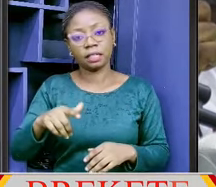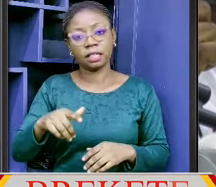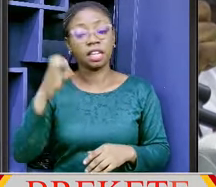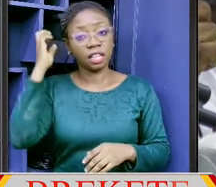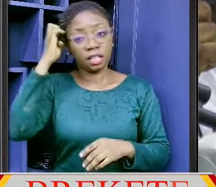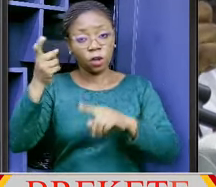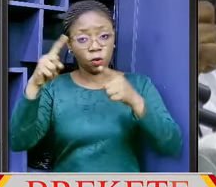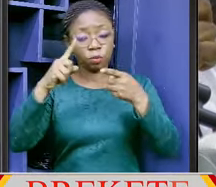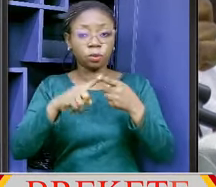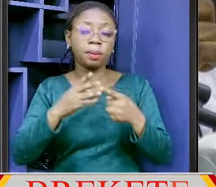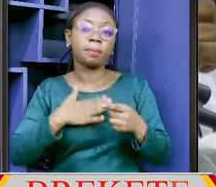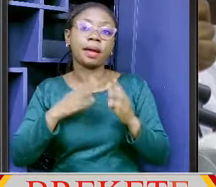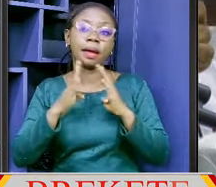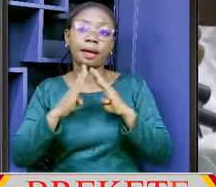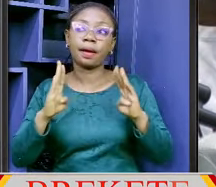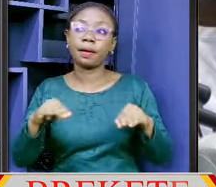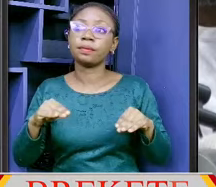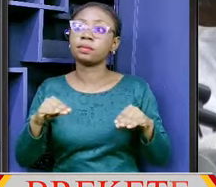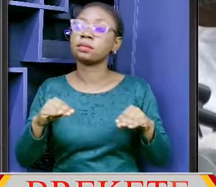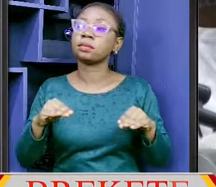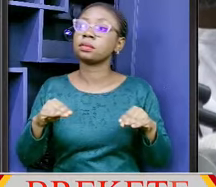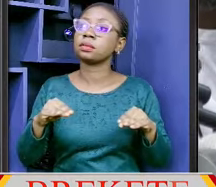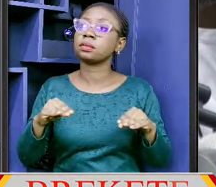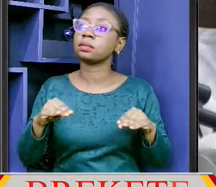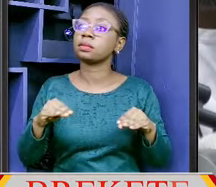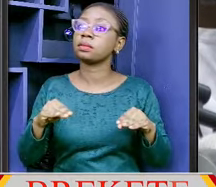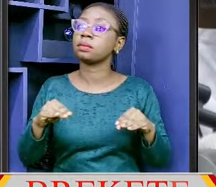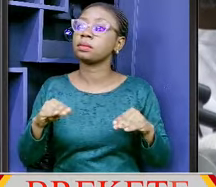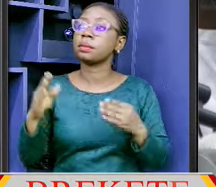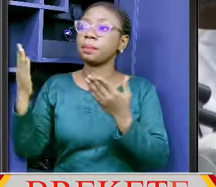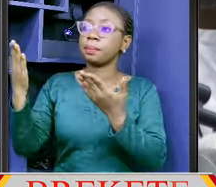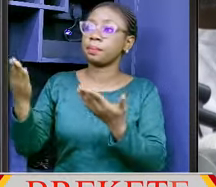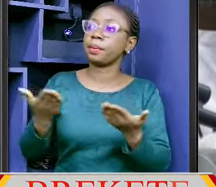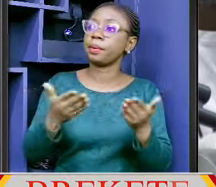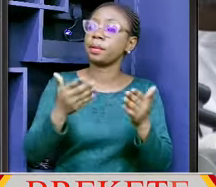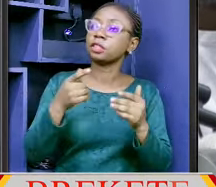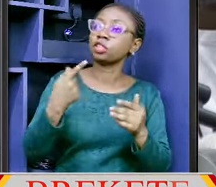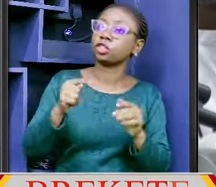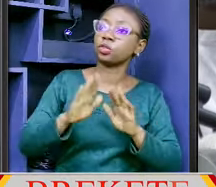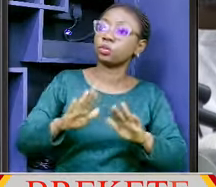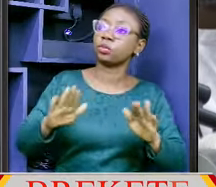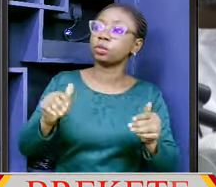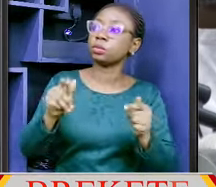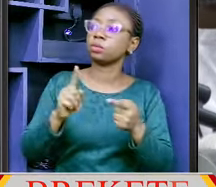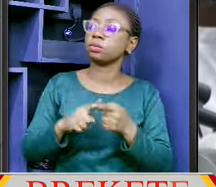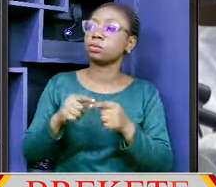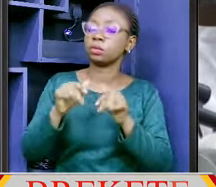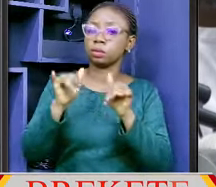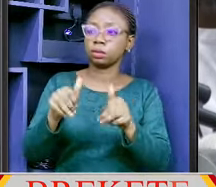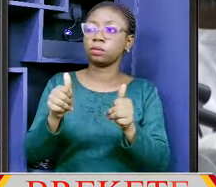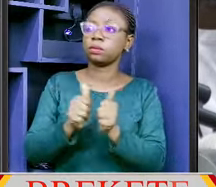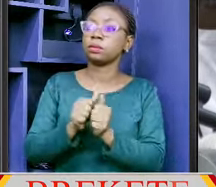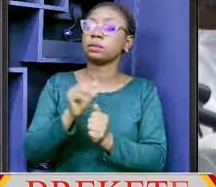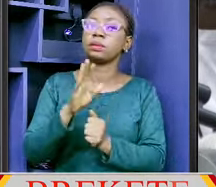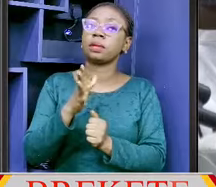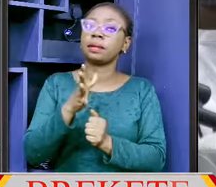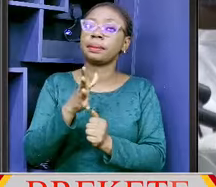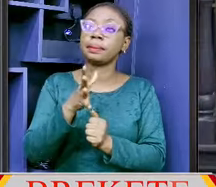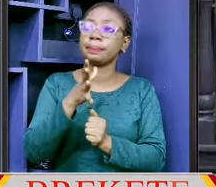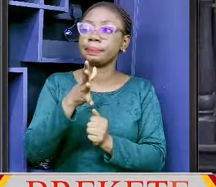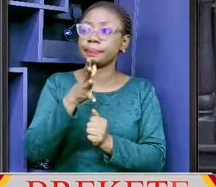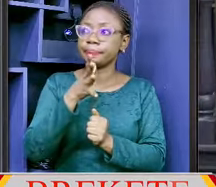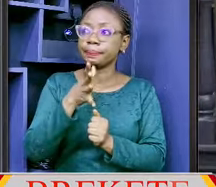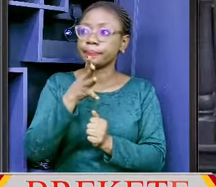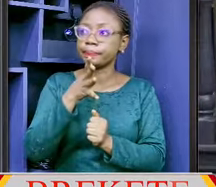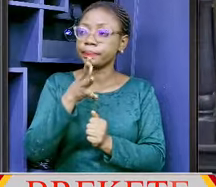now come to my house. When they gonna bring the children, they stay with their mother. So when he now come to then my, they outside. Yes, sir.